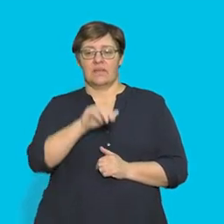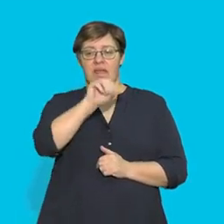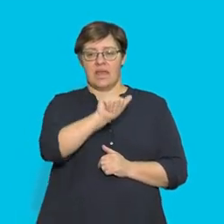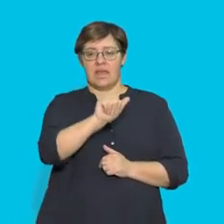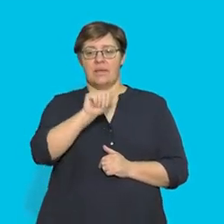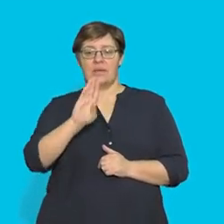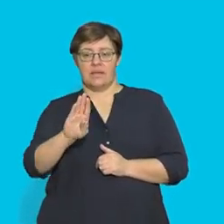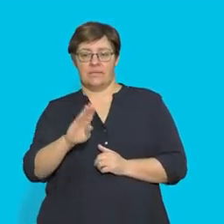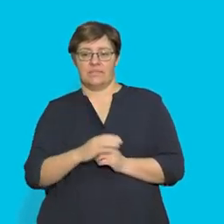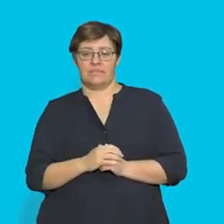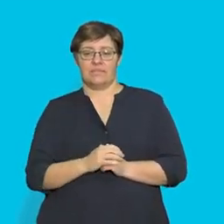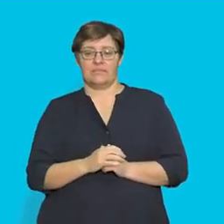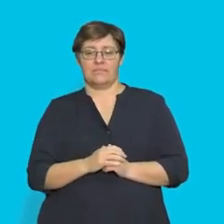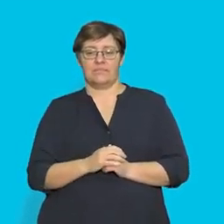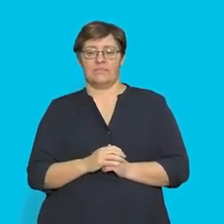over AB.